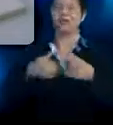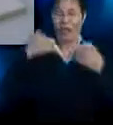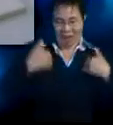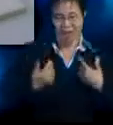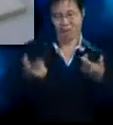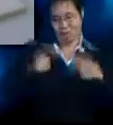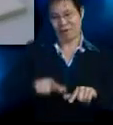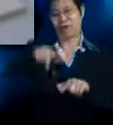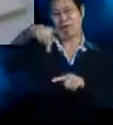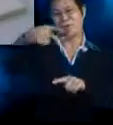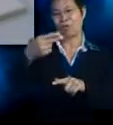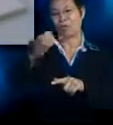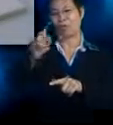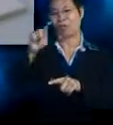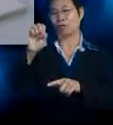has occurred.